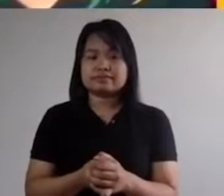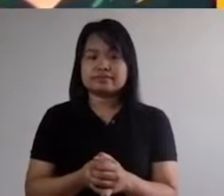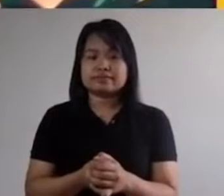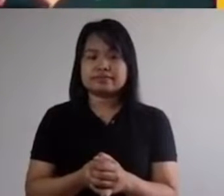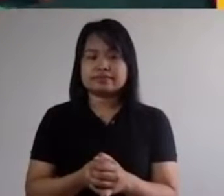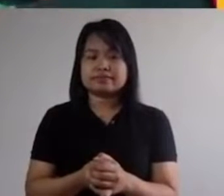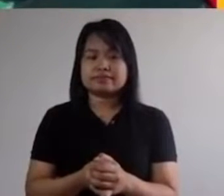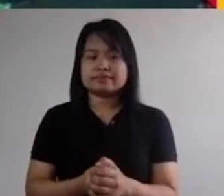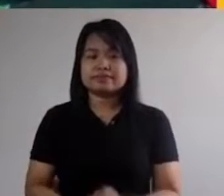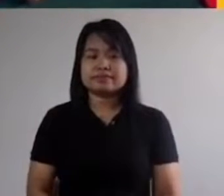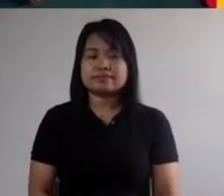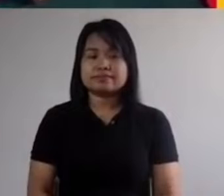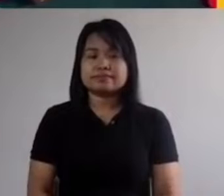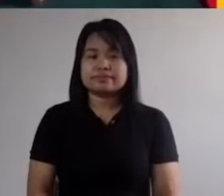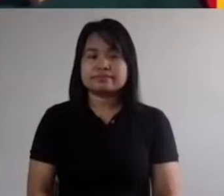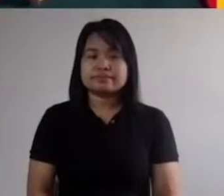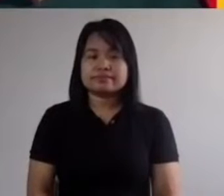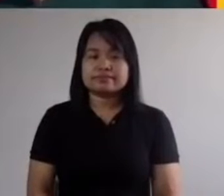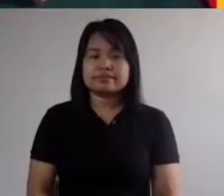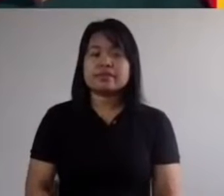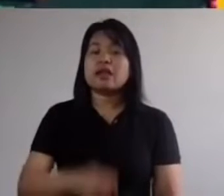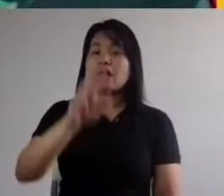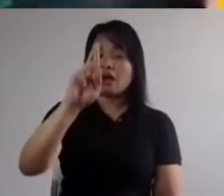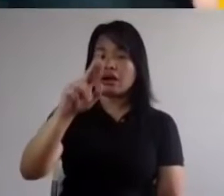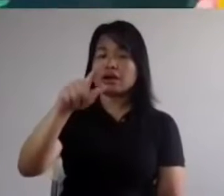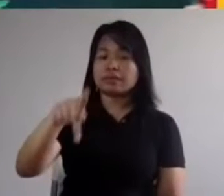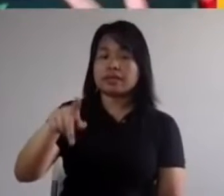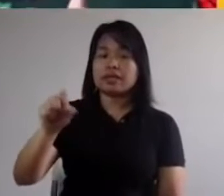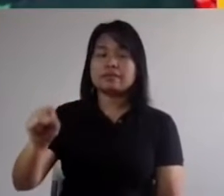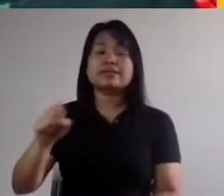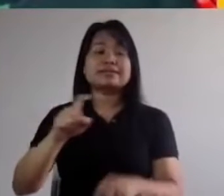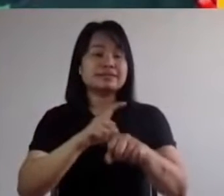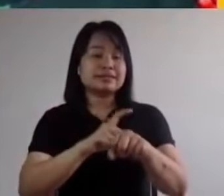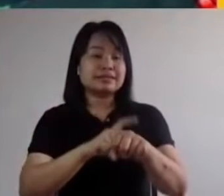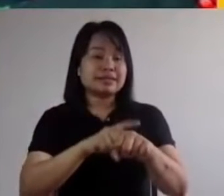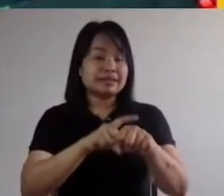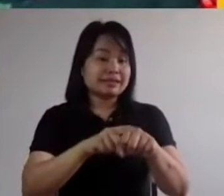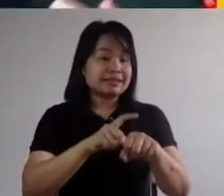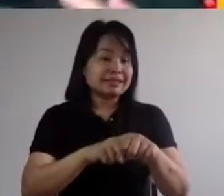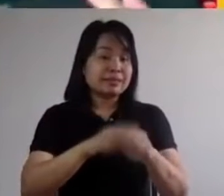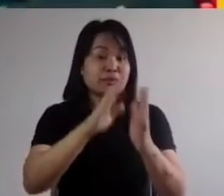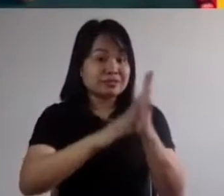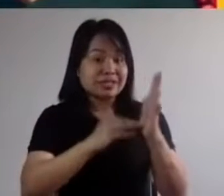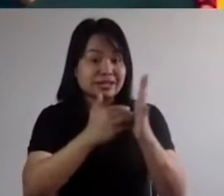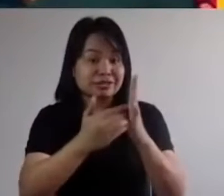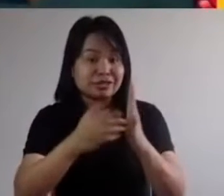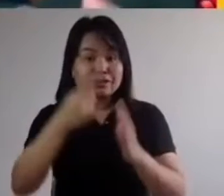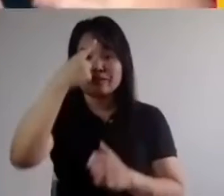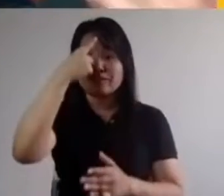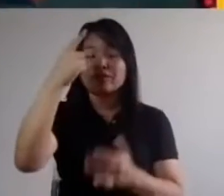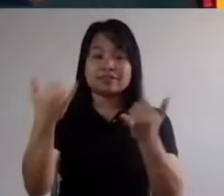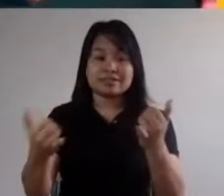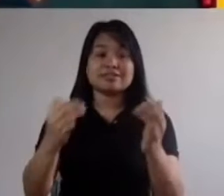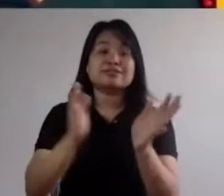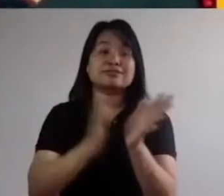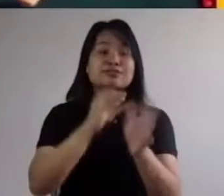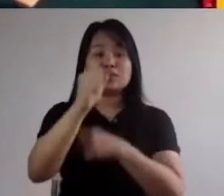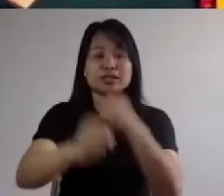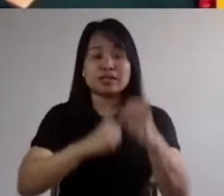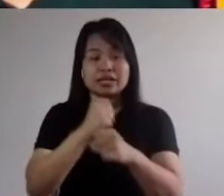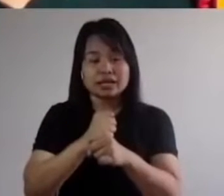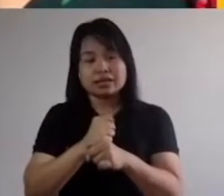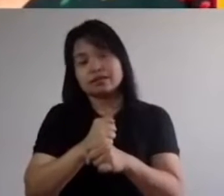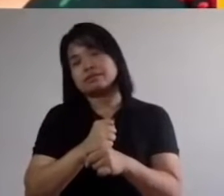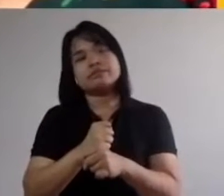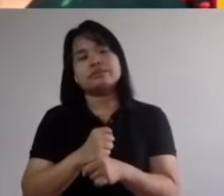are the RPMS timeline for school year 2021, which follows the 4 phases